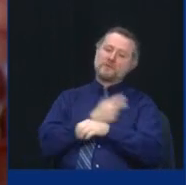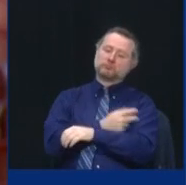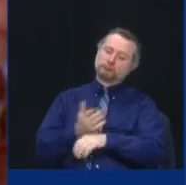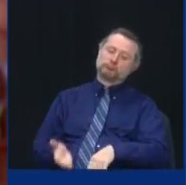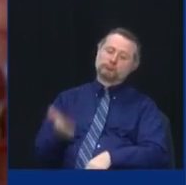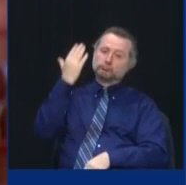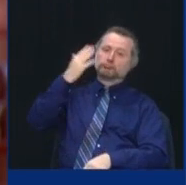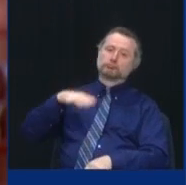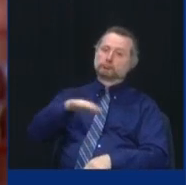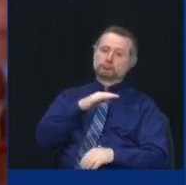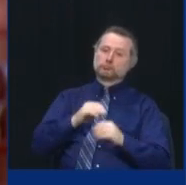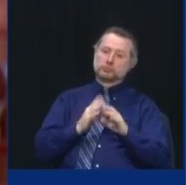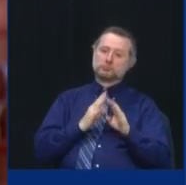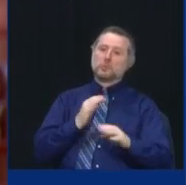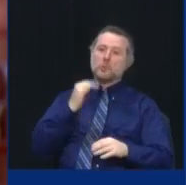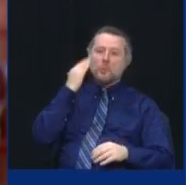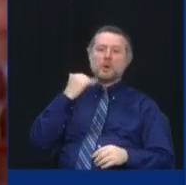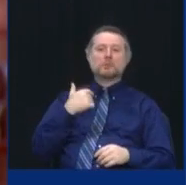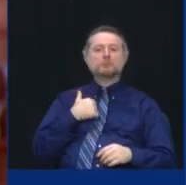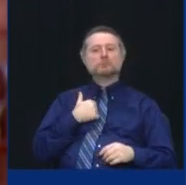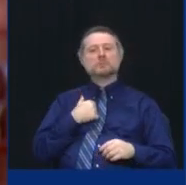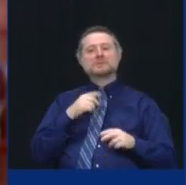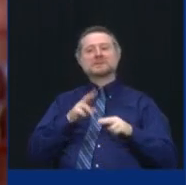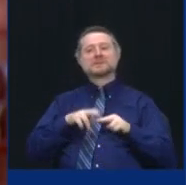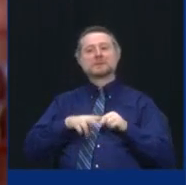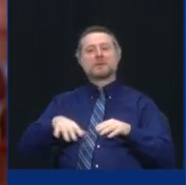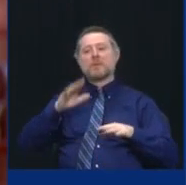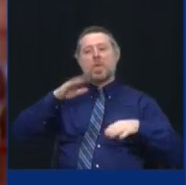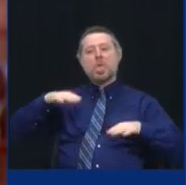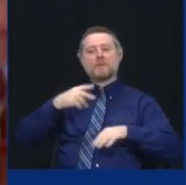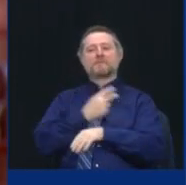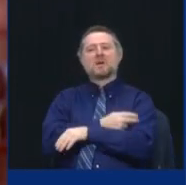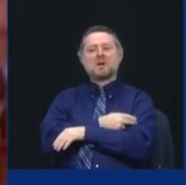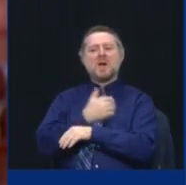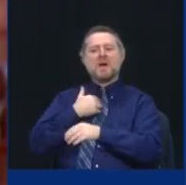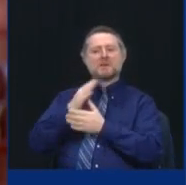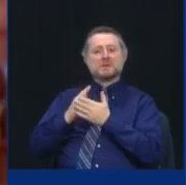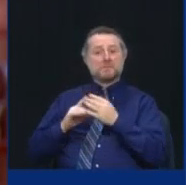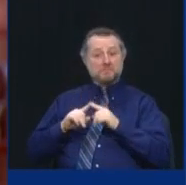We're going to still make room for people who are unvaccinated, but honestly,